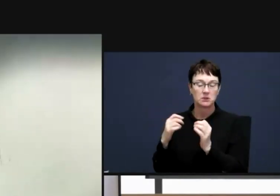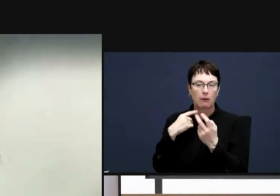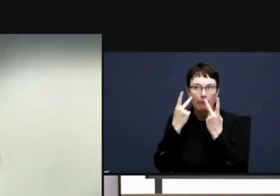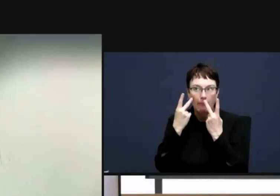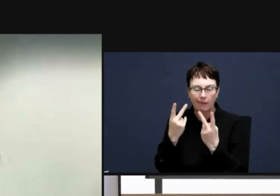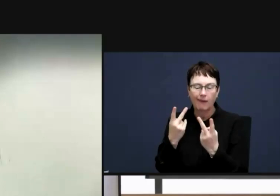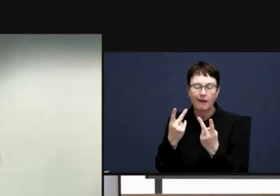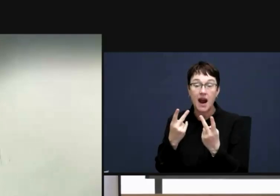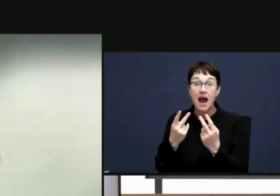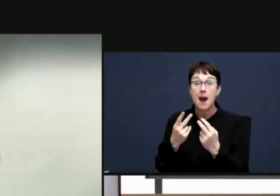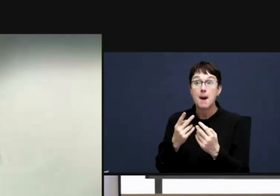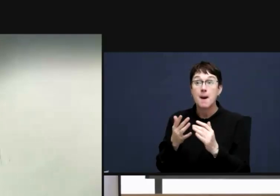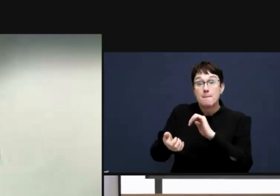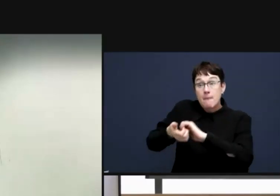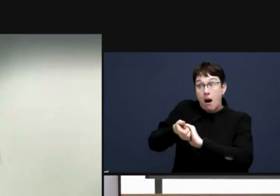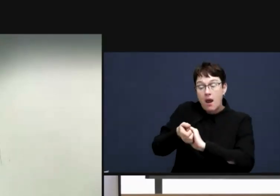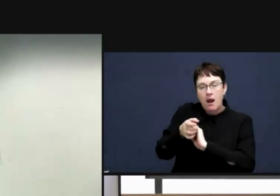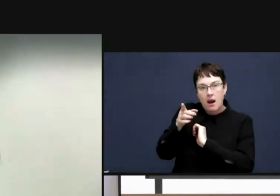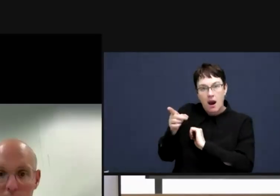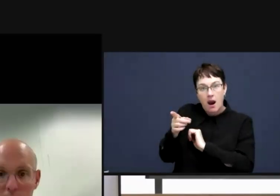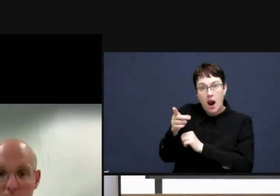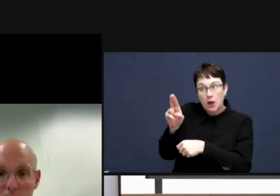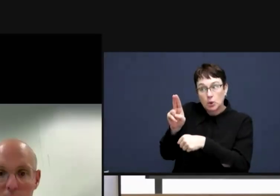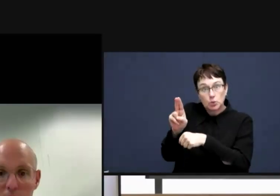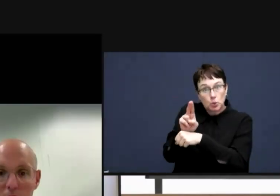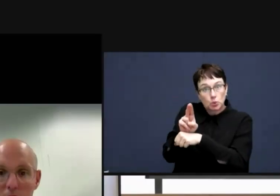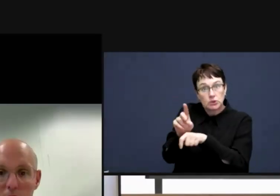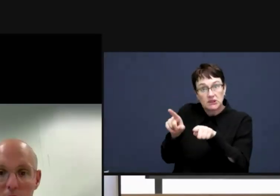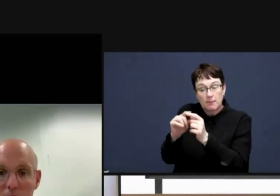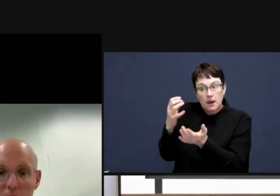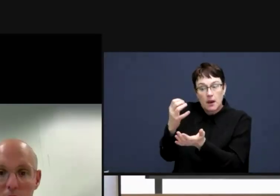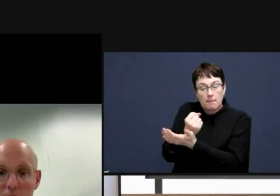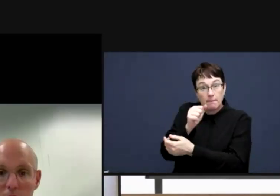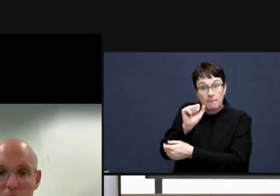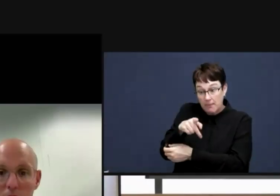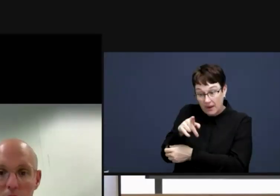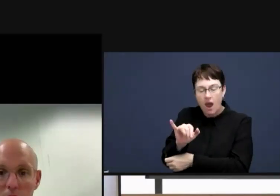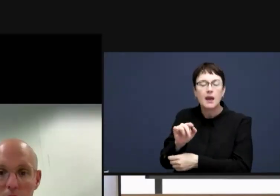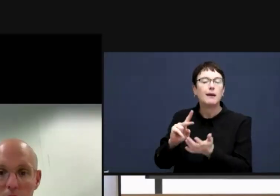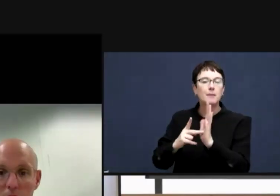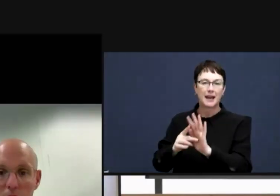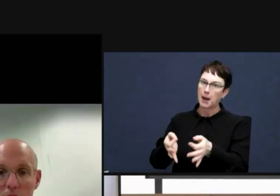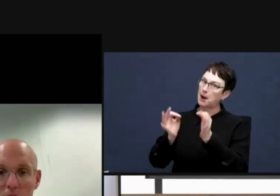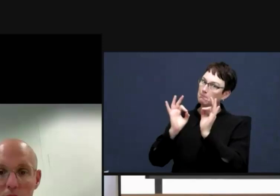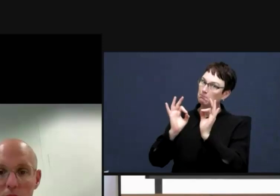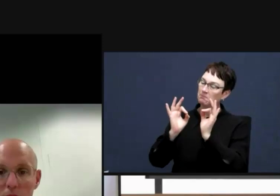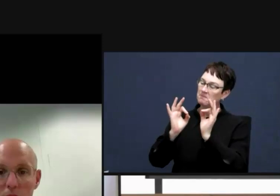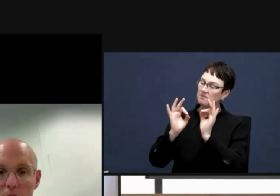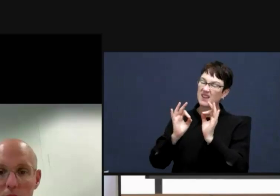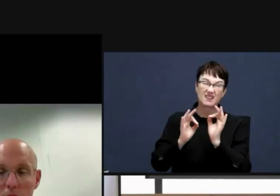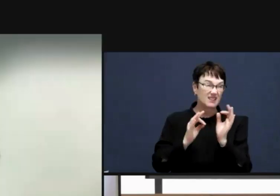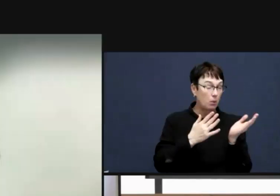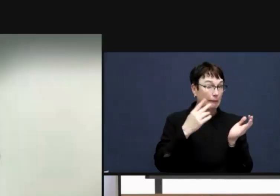to fix it in their own tools. What would you say? Is it 80% of the workload you take off,